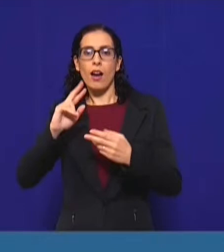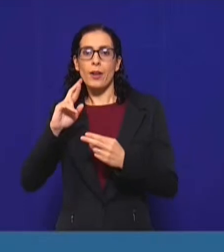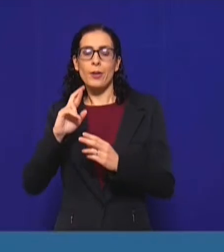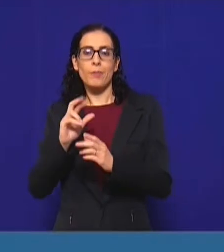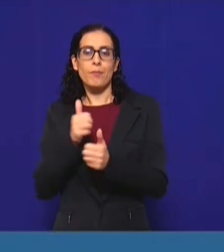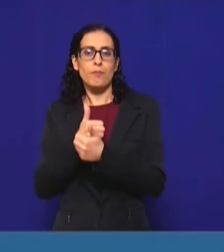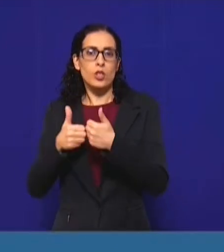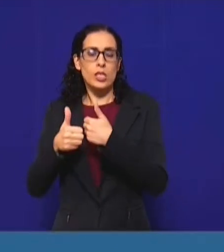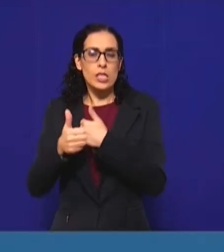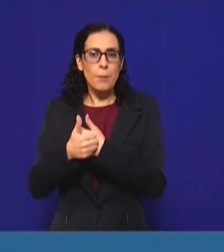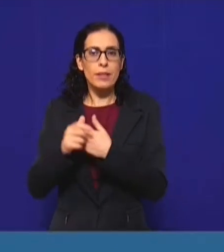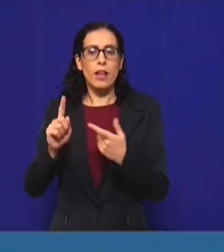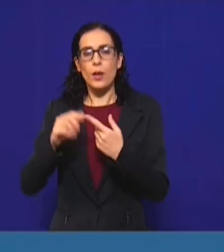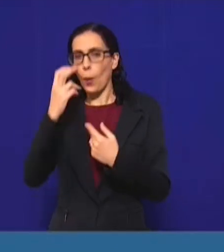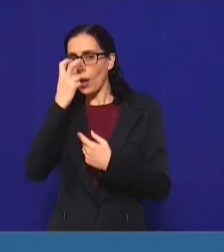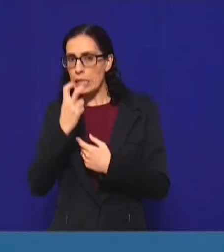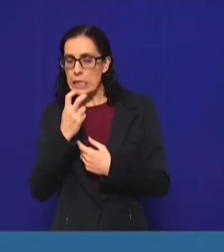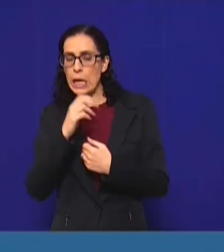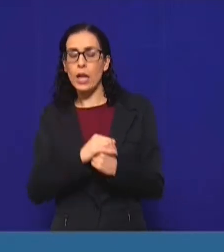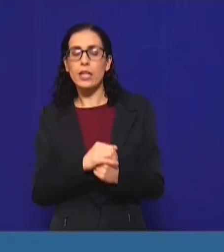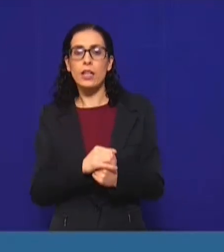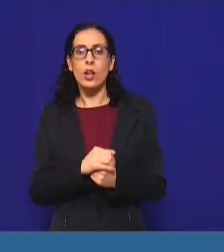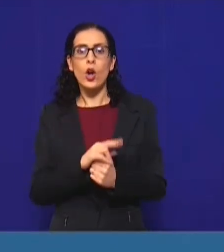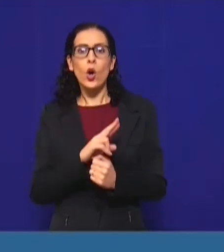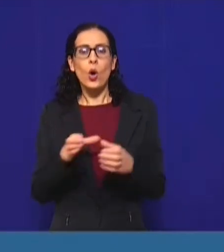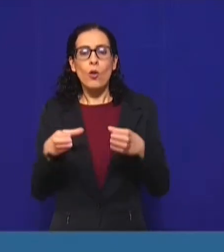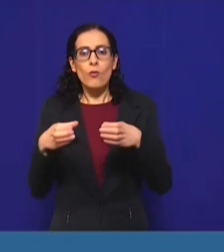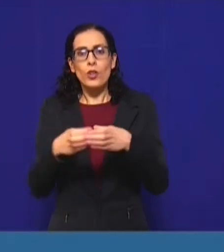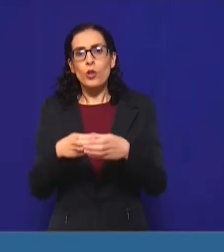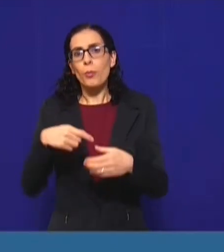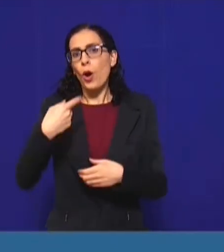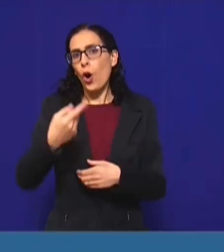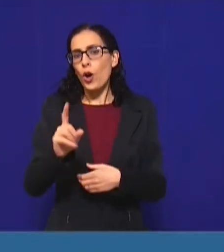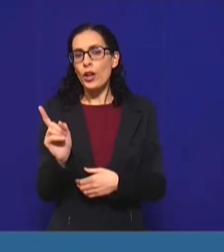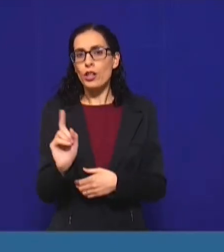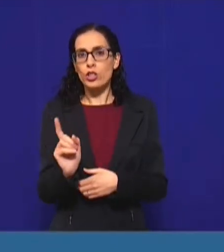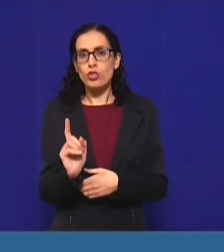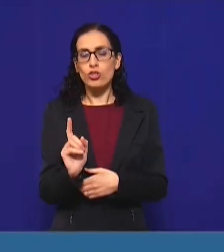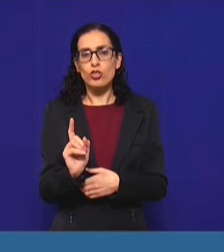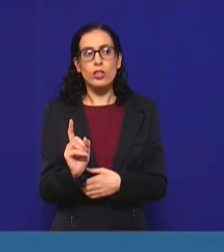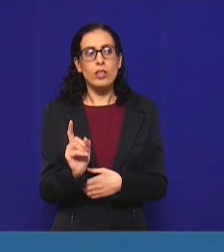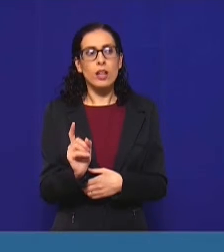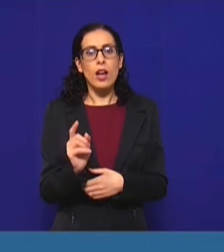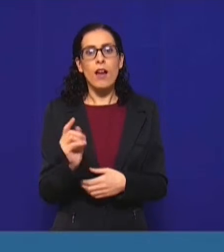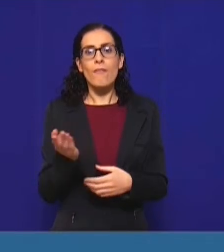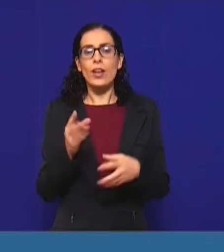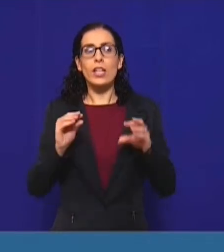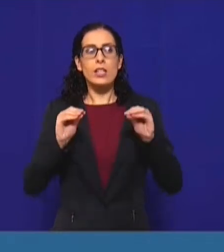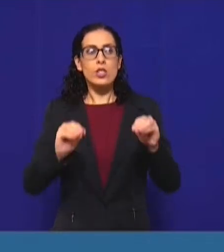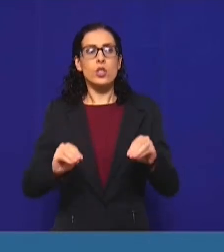każijiet clusters li mhumiex kbar imma li huma relatati wkoll ma' edukazzjoni.